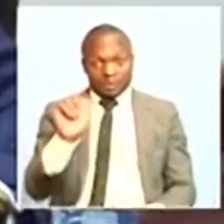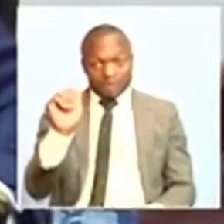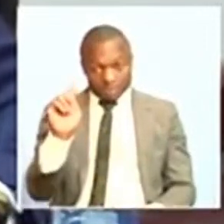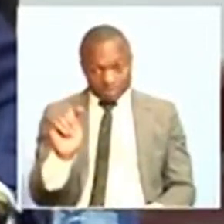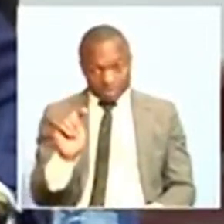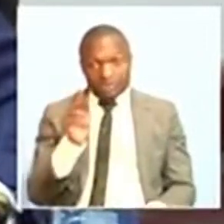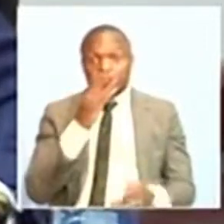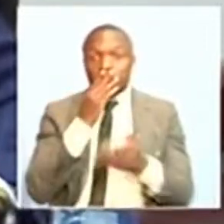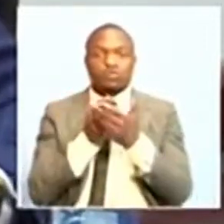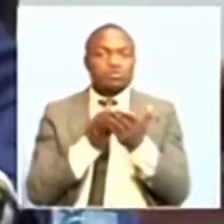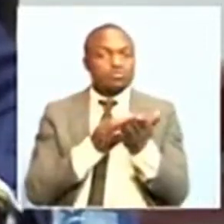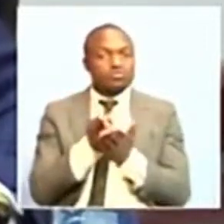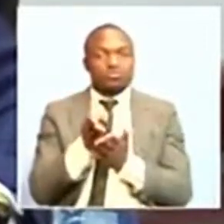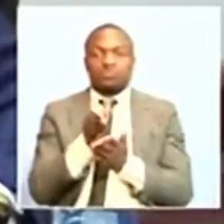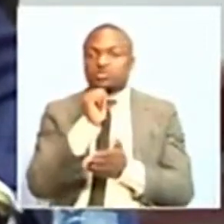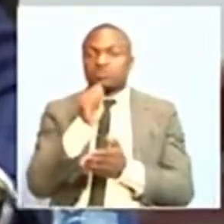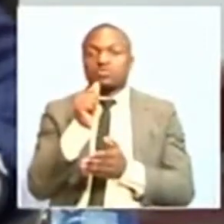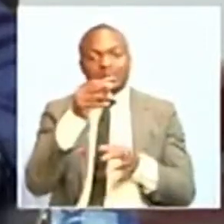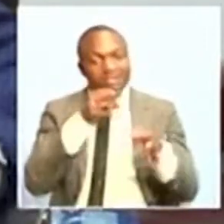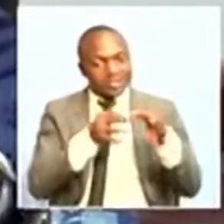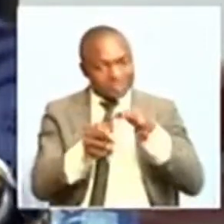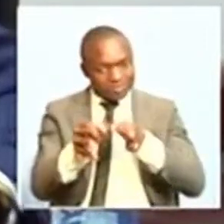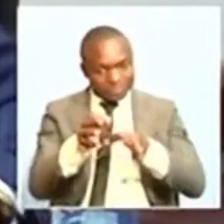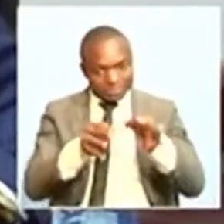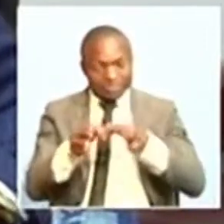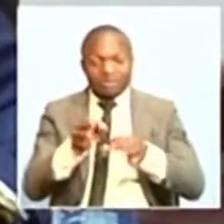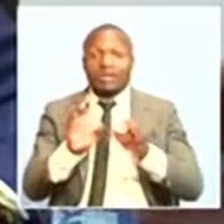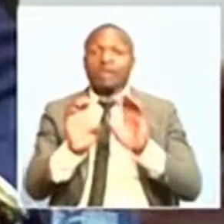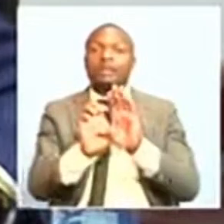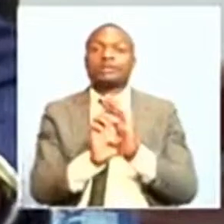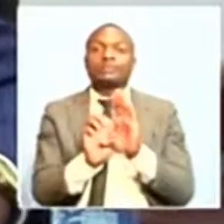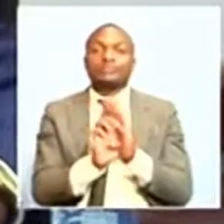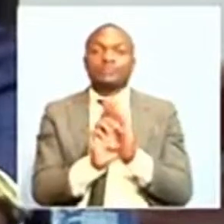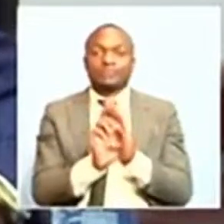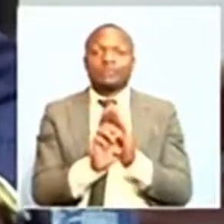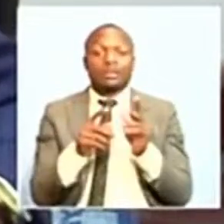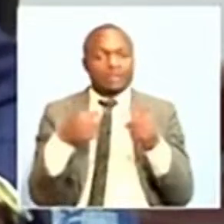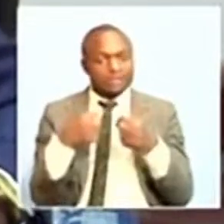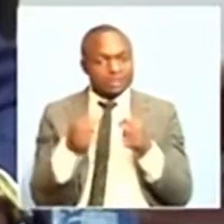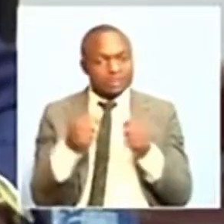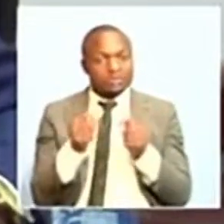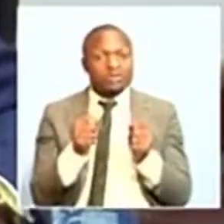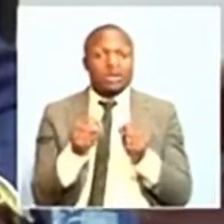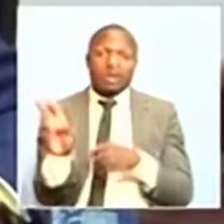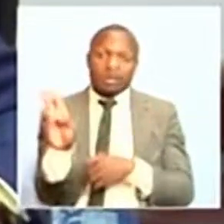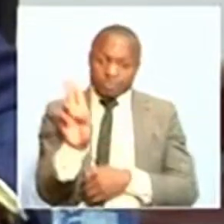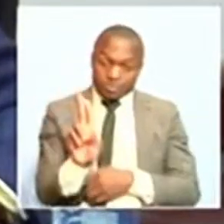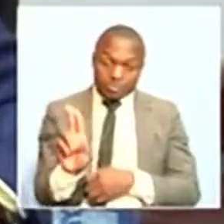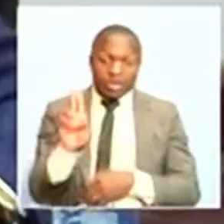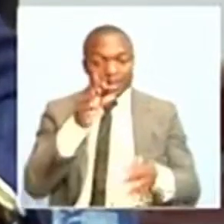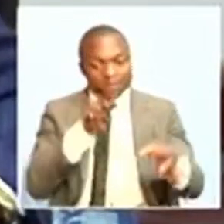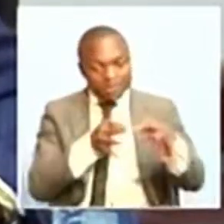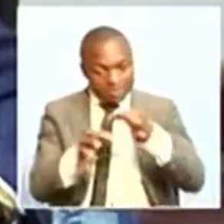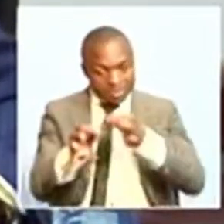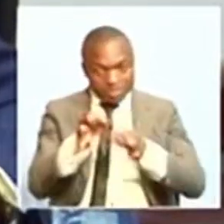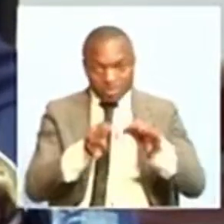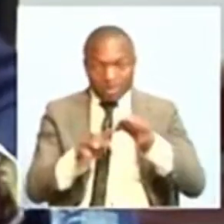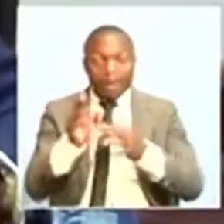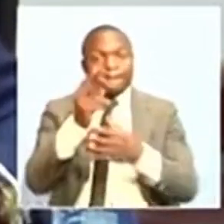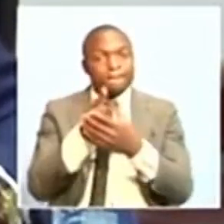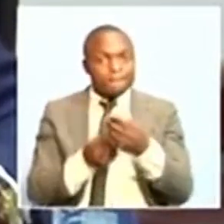good faith is not defined. And the example I'll try to use to illustrate